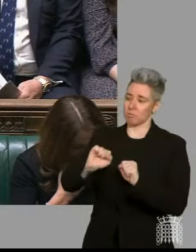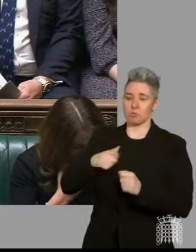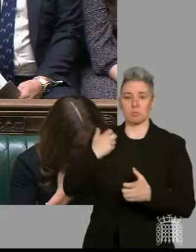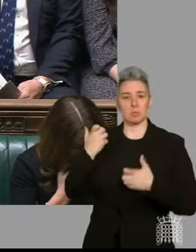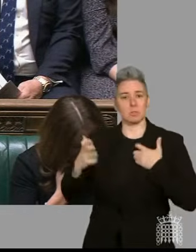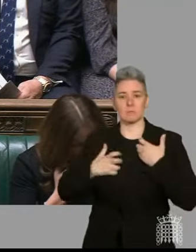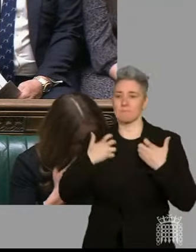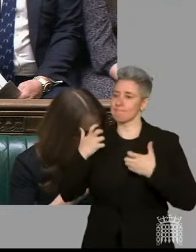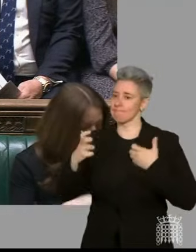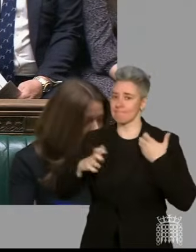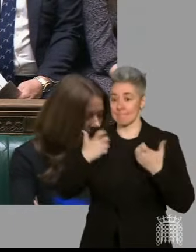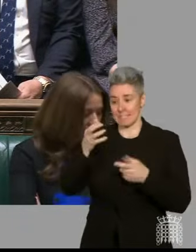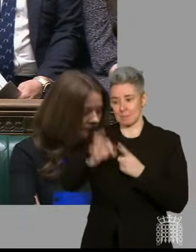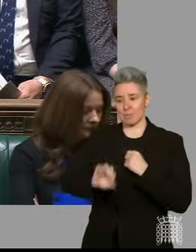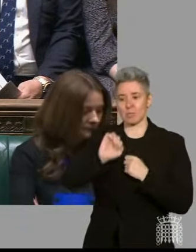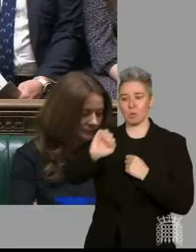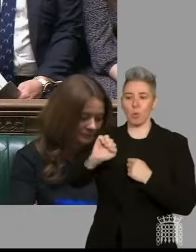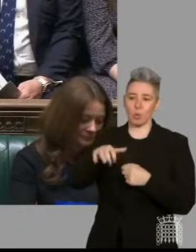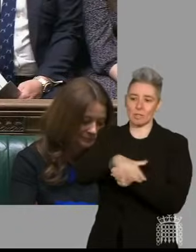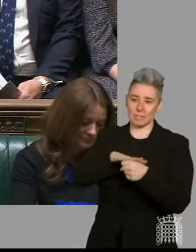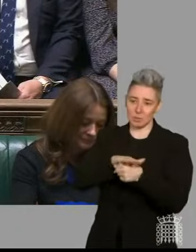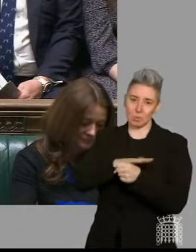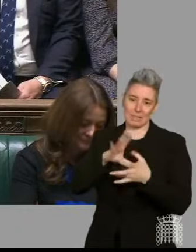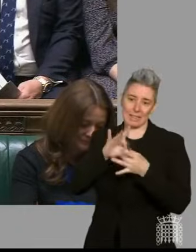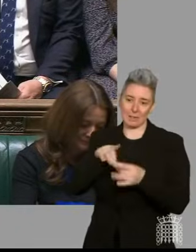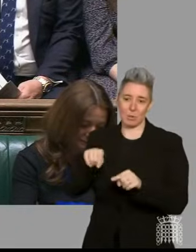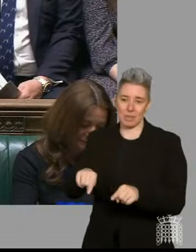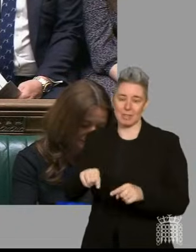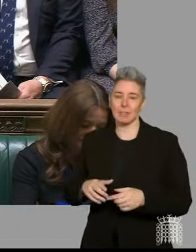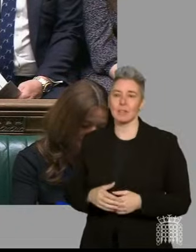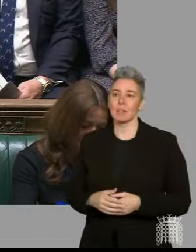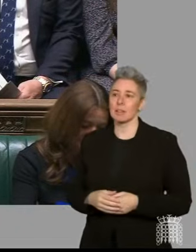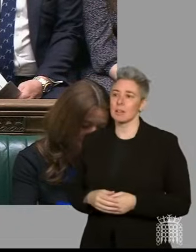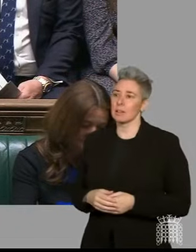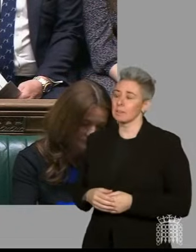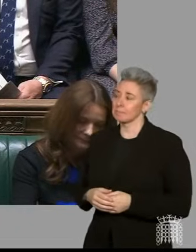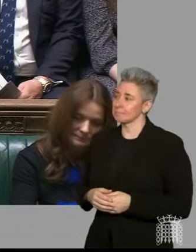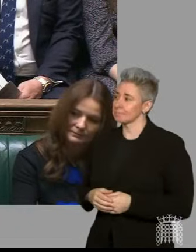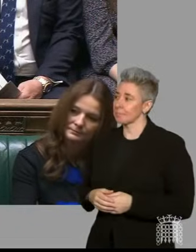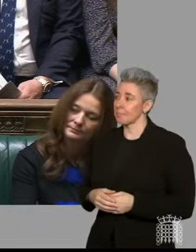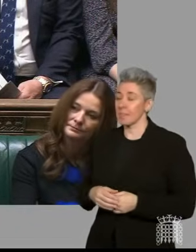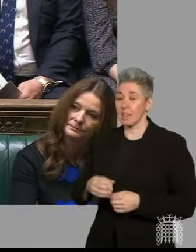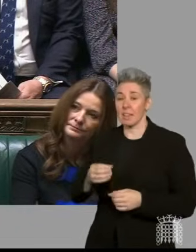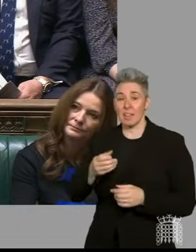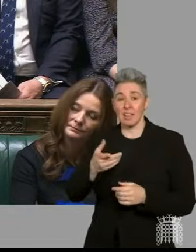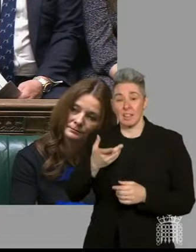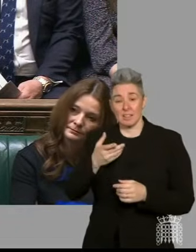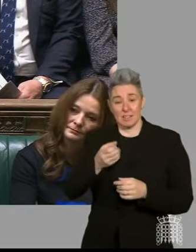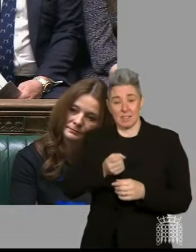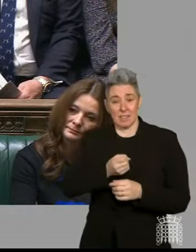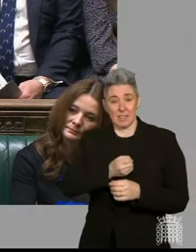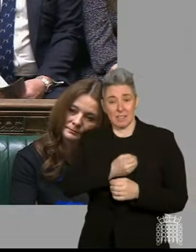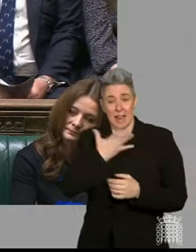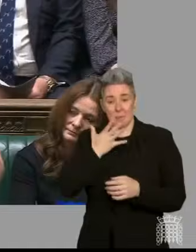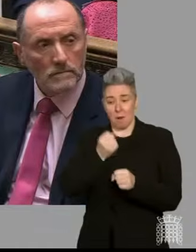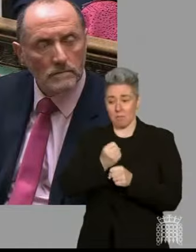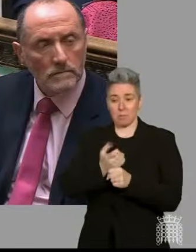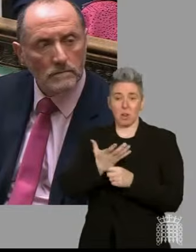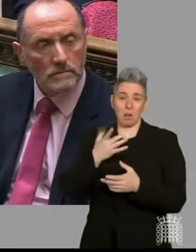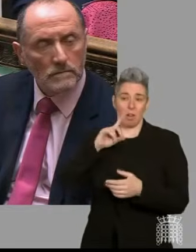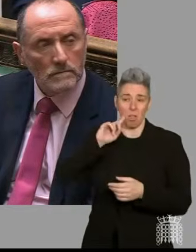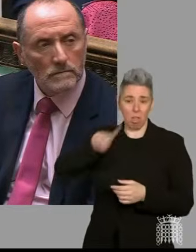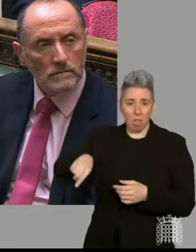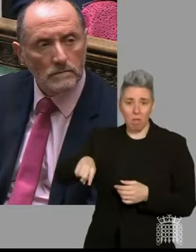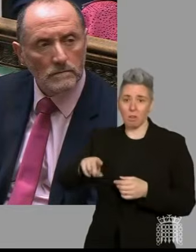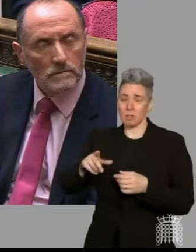affairs. The Welsh Government have not prioritised building new roads. They're damaging growth potential in places like Anglesey. They're spending over £100